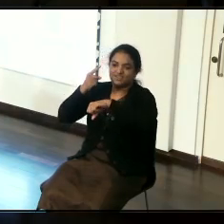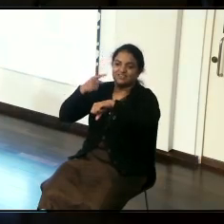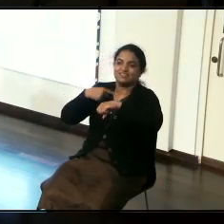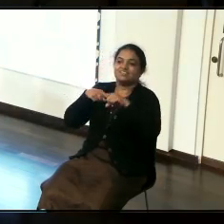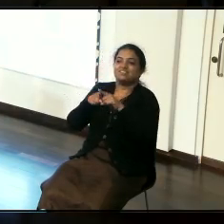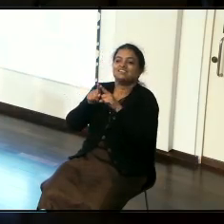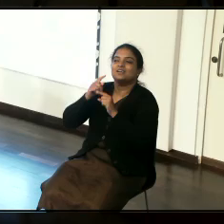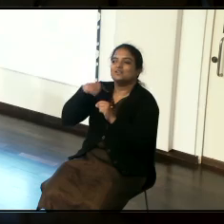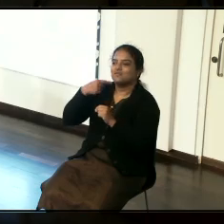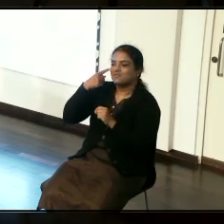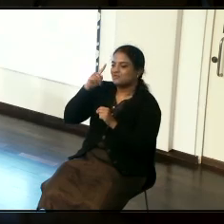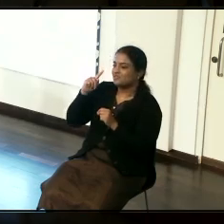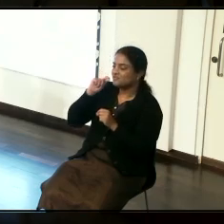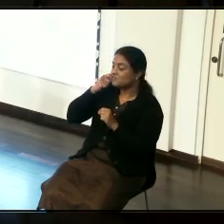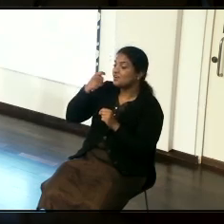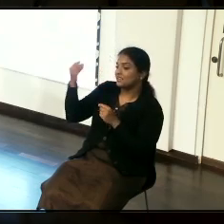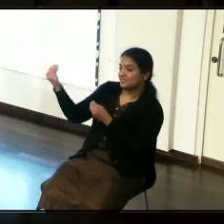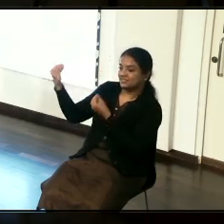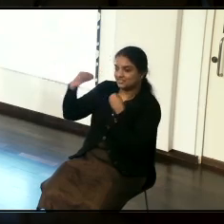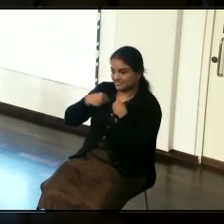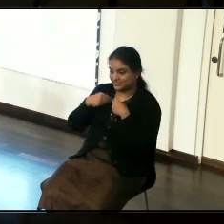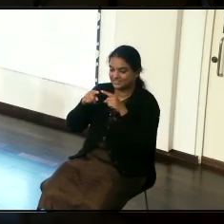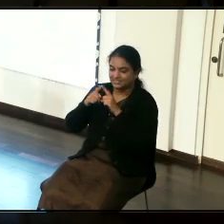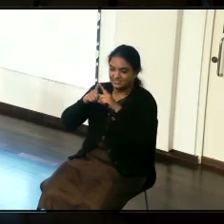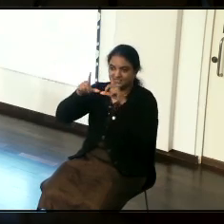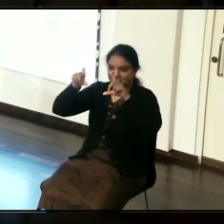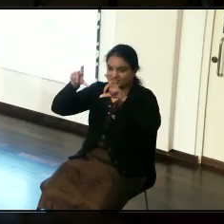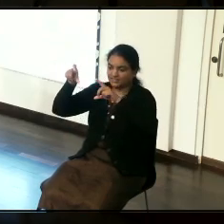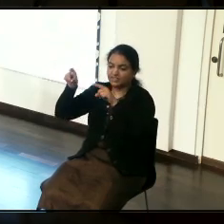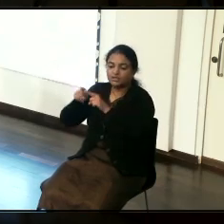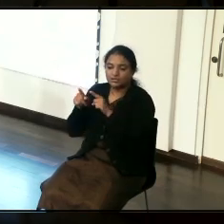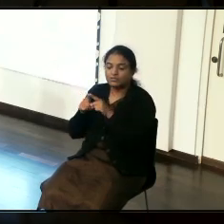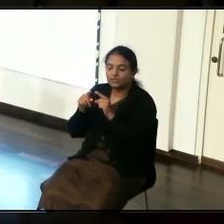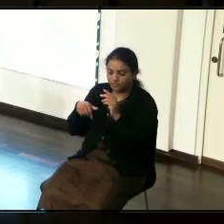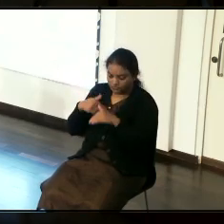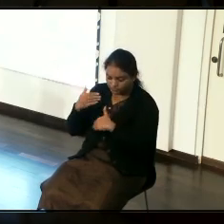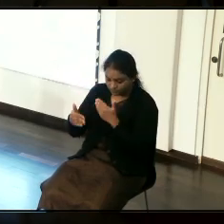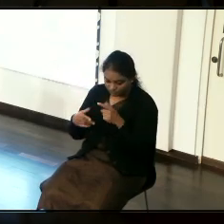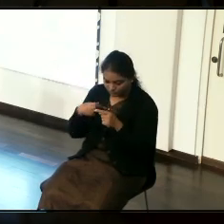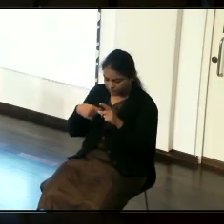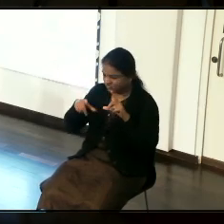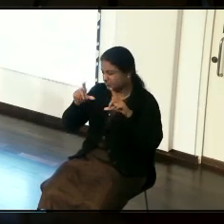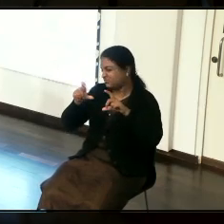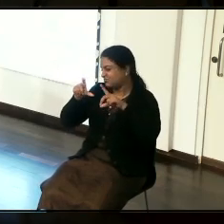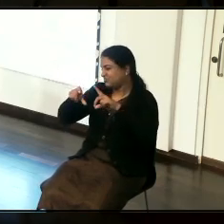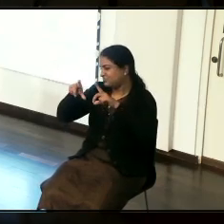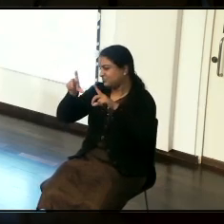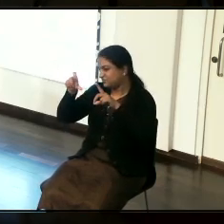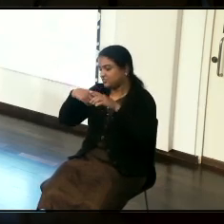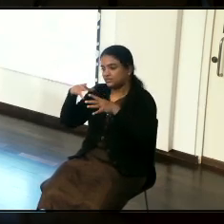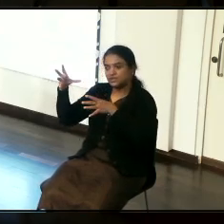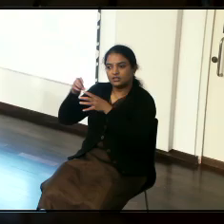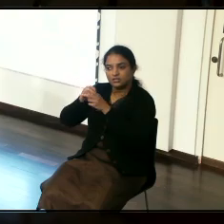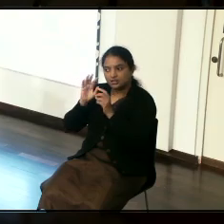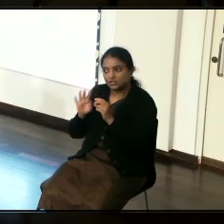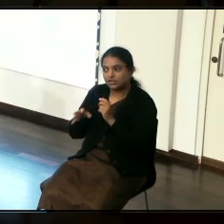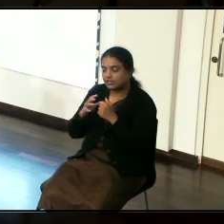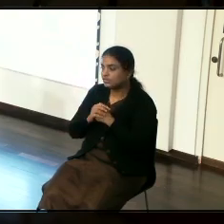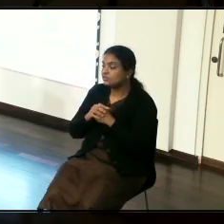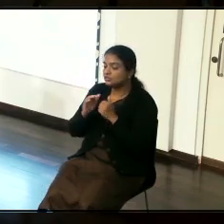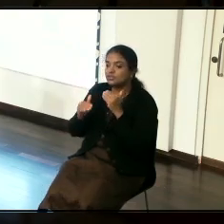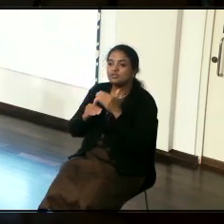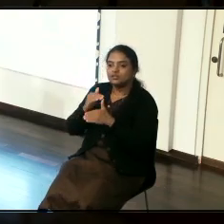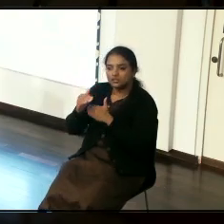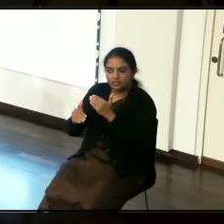was down with chicken pox and was in home quarantine, but I actively photographed everything in sight. Since then,